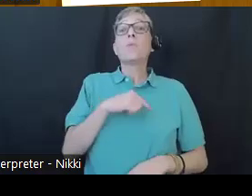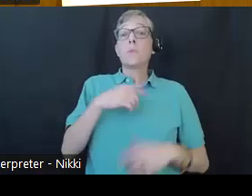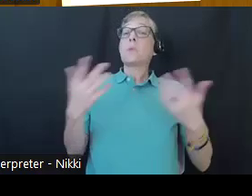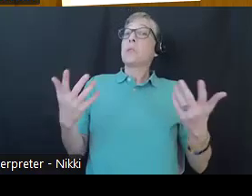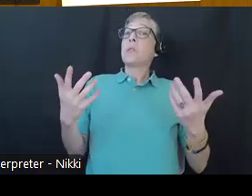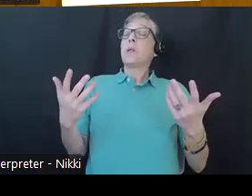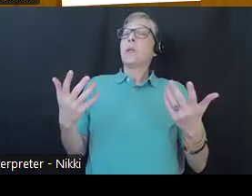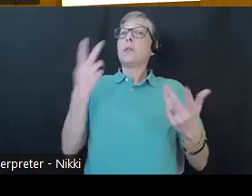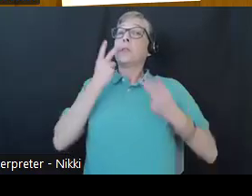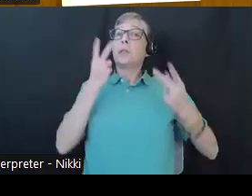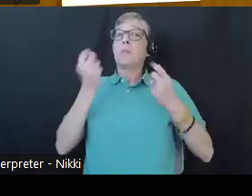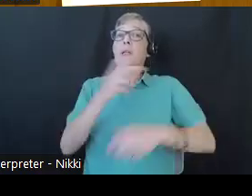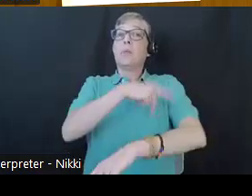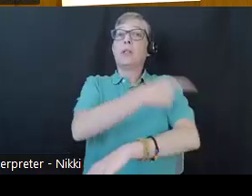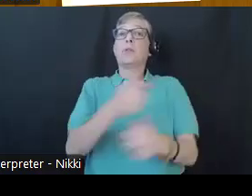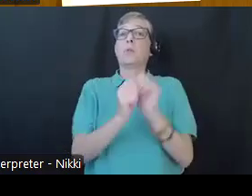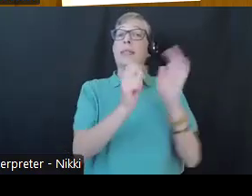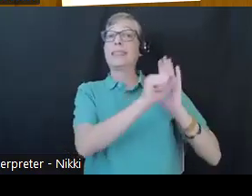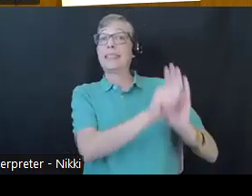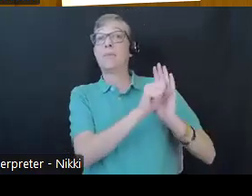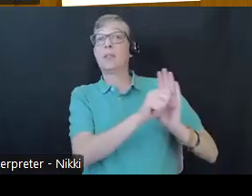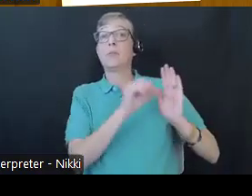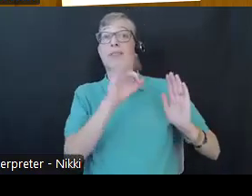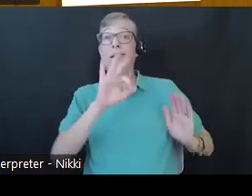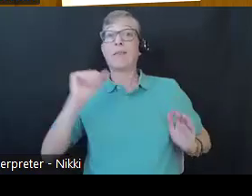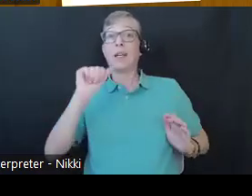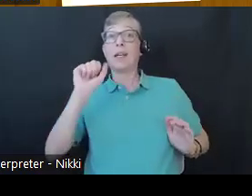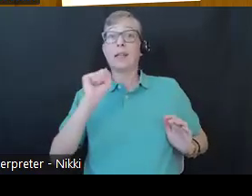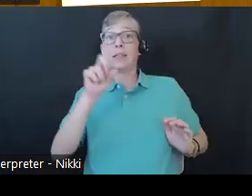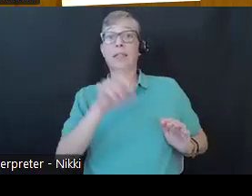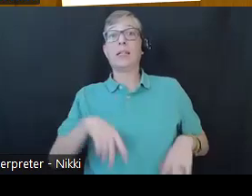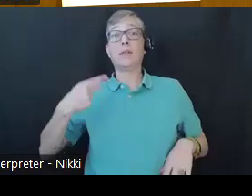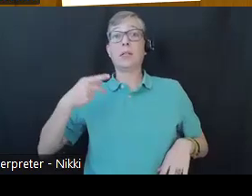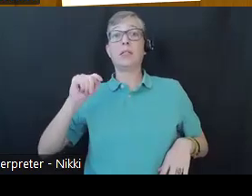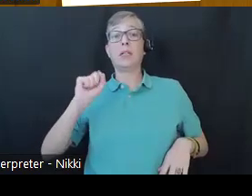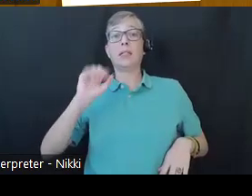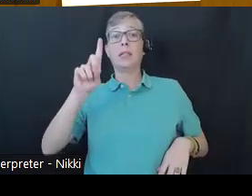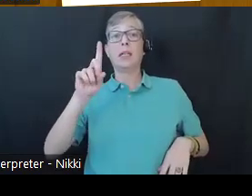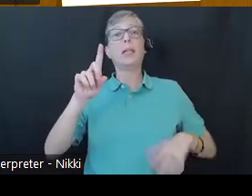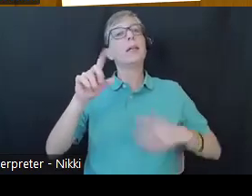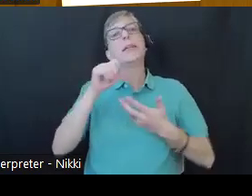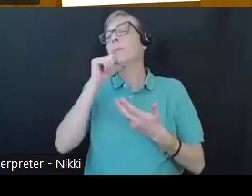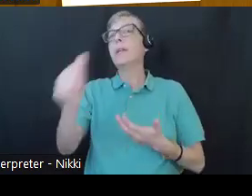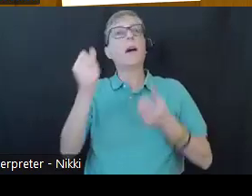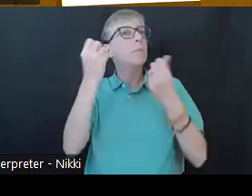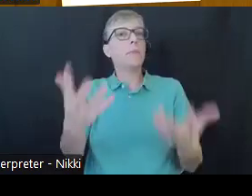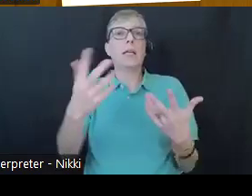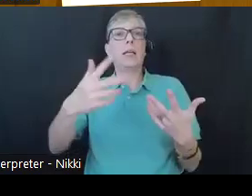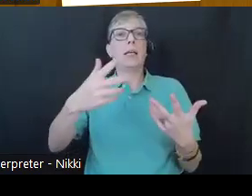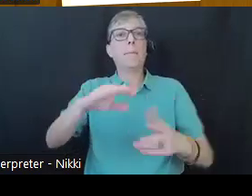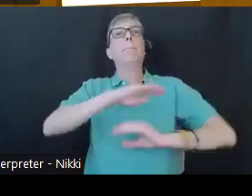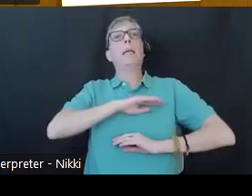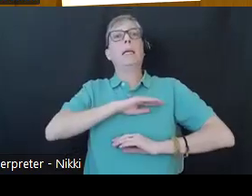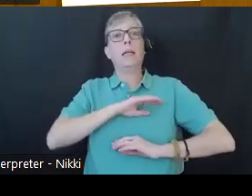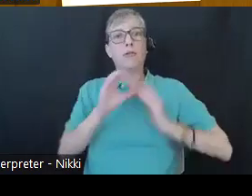of acute stress or PTSD, but not many that actually meet diagnostic criteria to give them a diagnosis, which makes